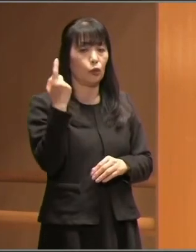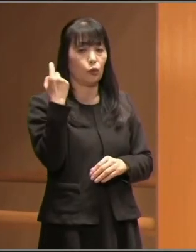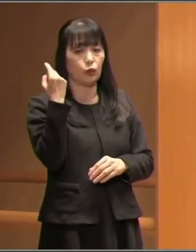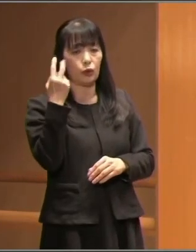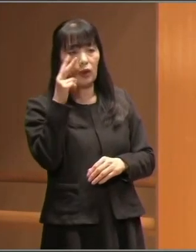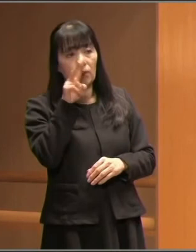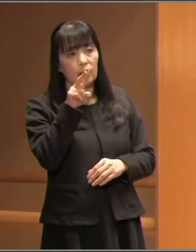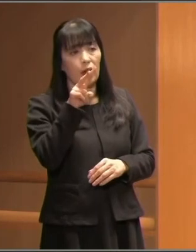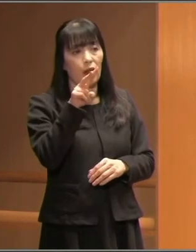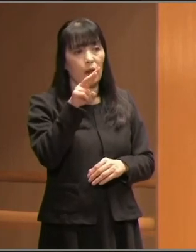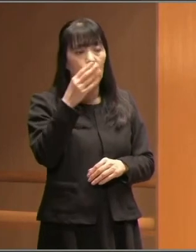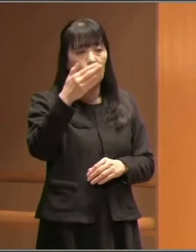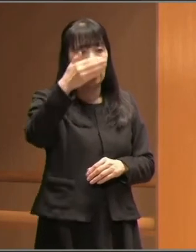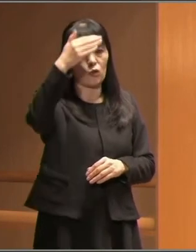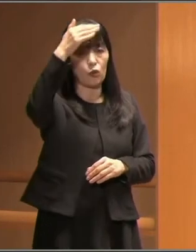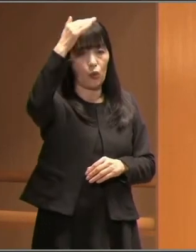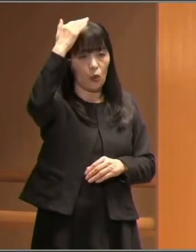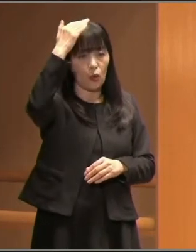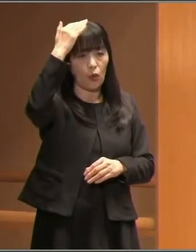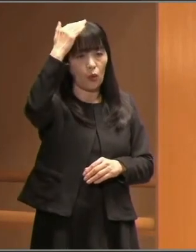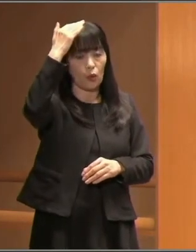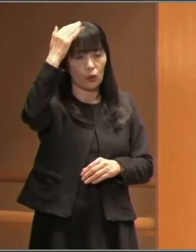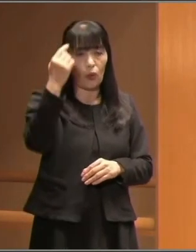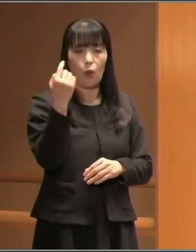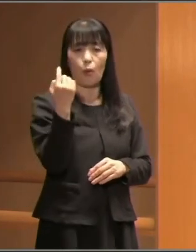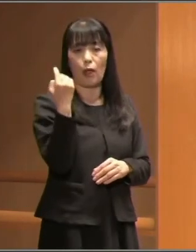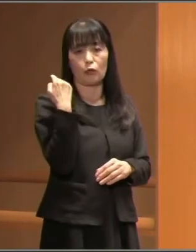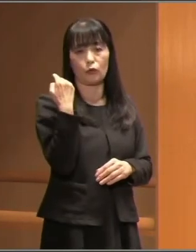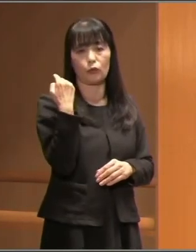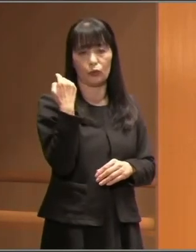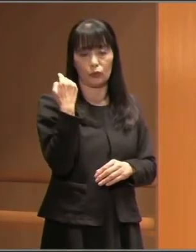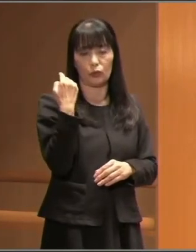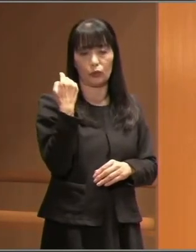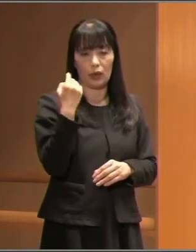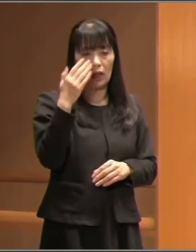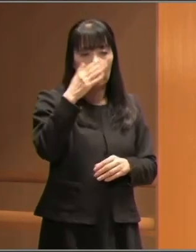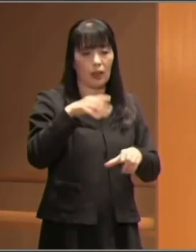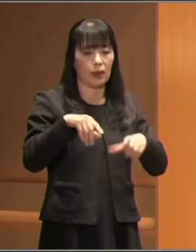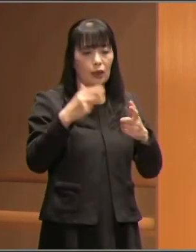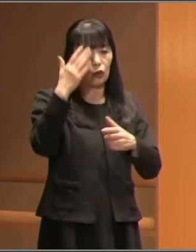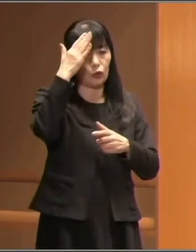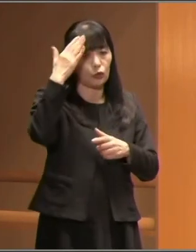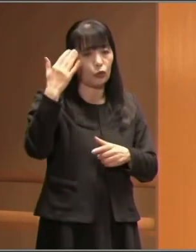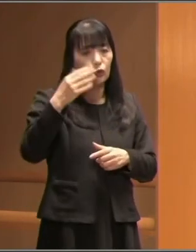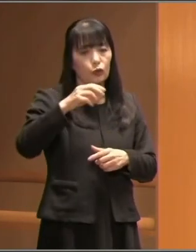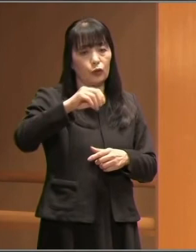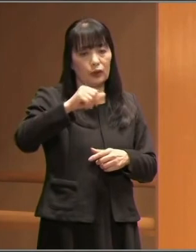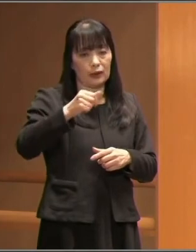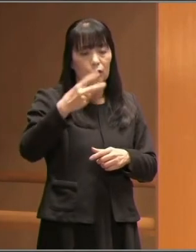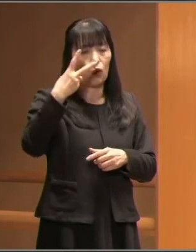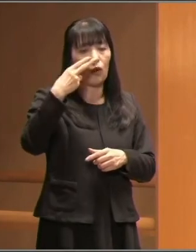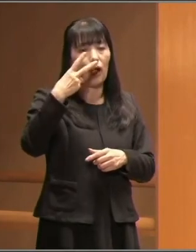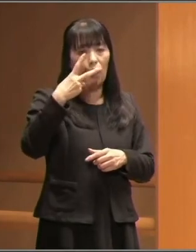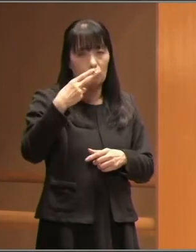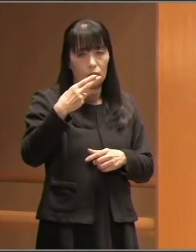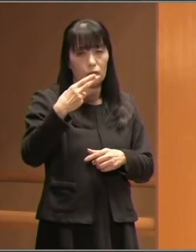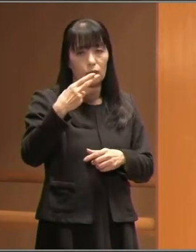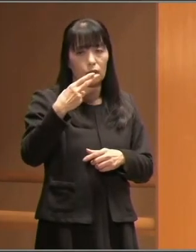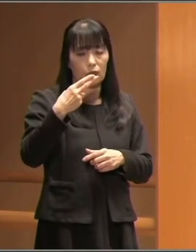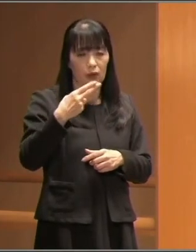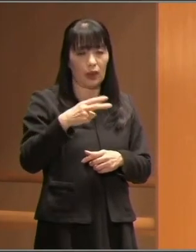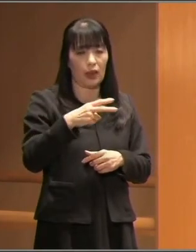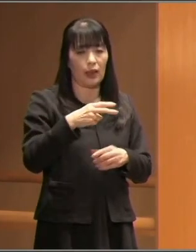look at this, the headliner sunroof and the back door are the resin glass